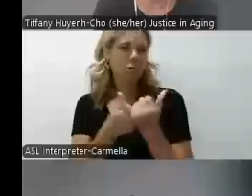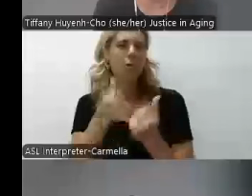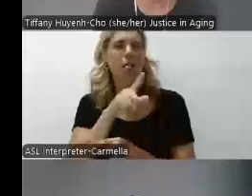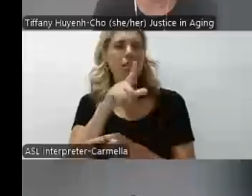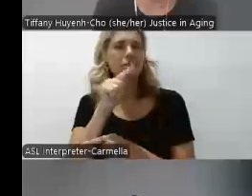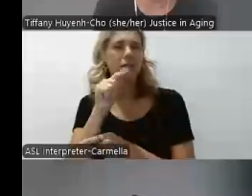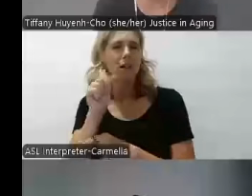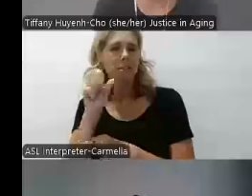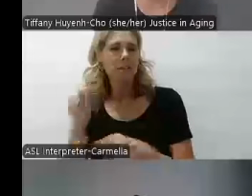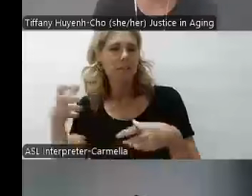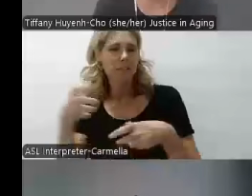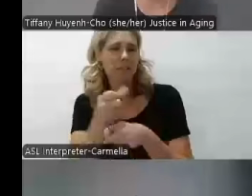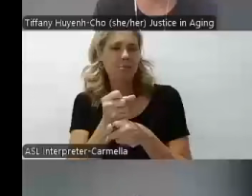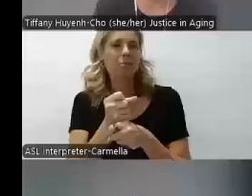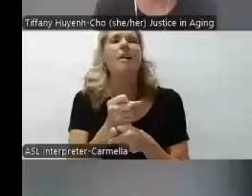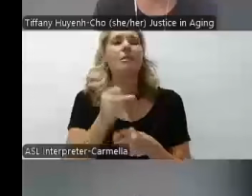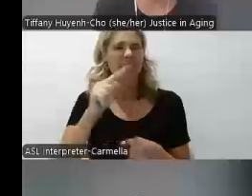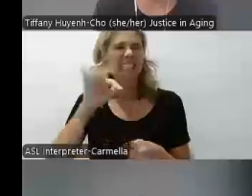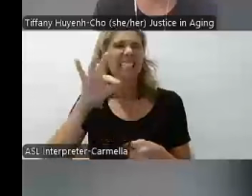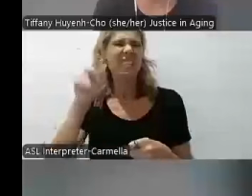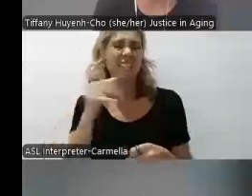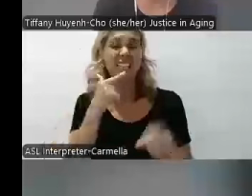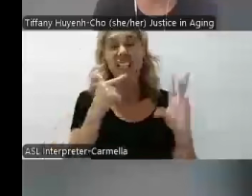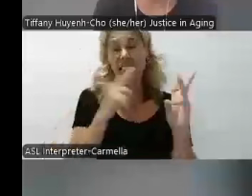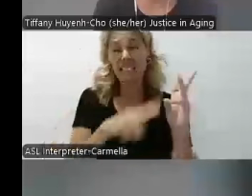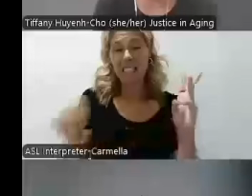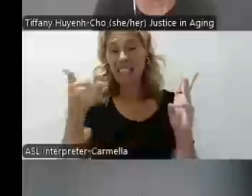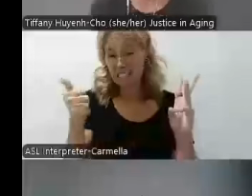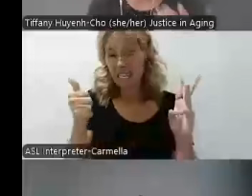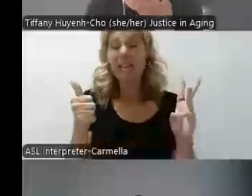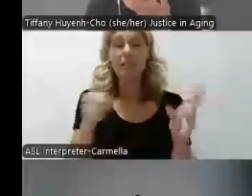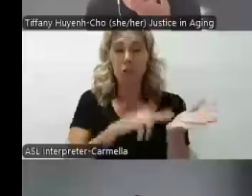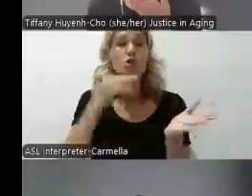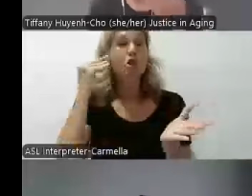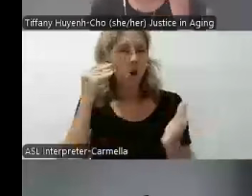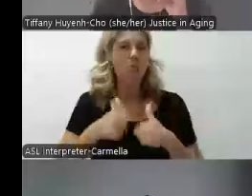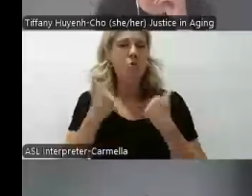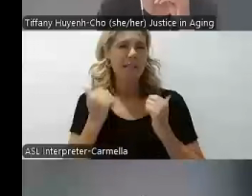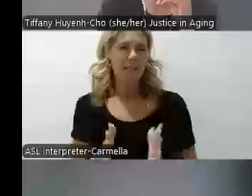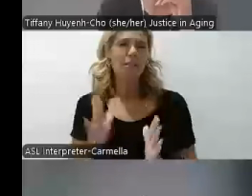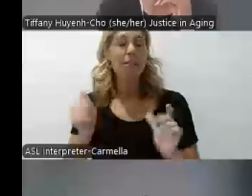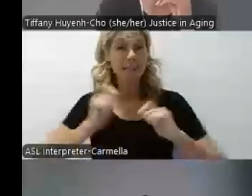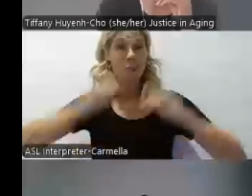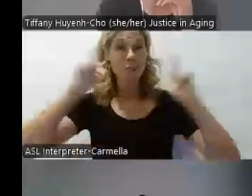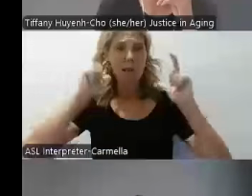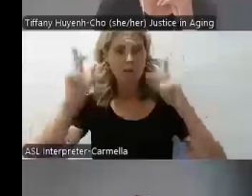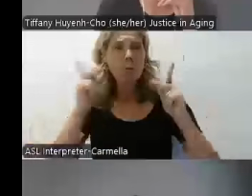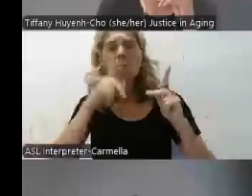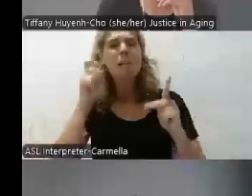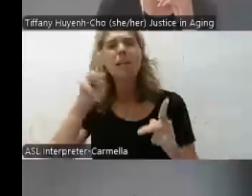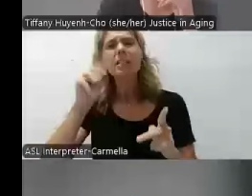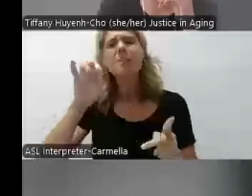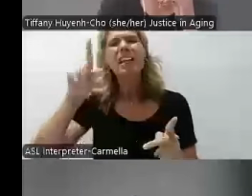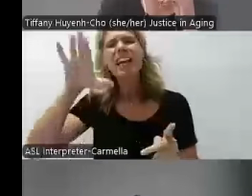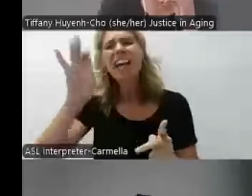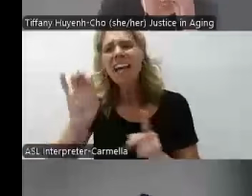LTSS. Stephanie mentioned covering more than 6 in 10 nursing home residents. This is often very surprising for people because Medicare is seen as